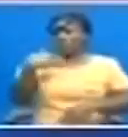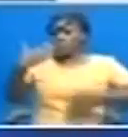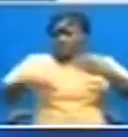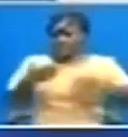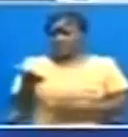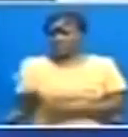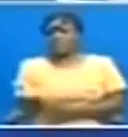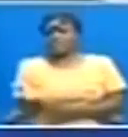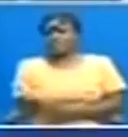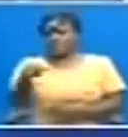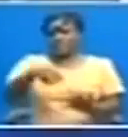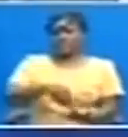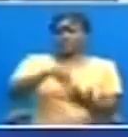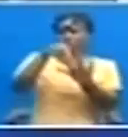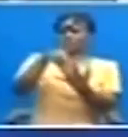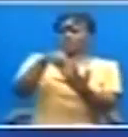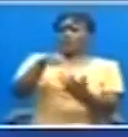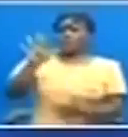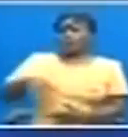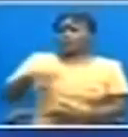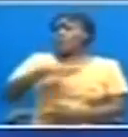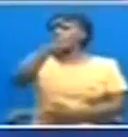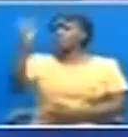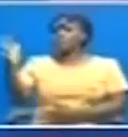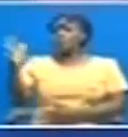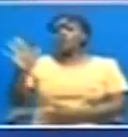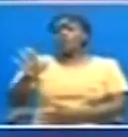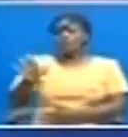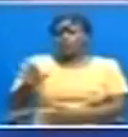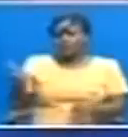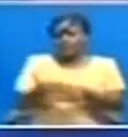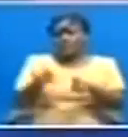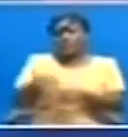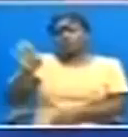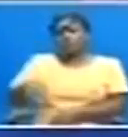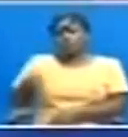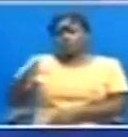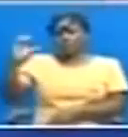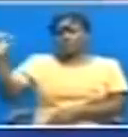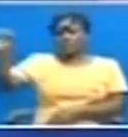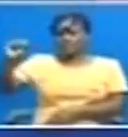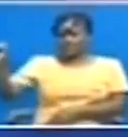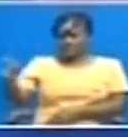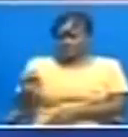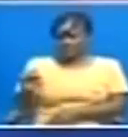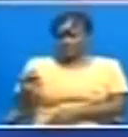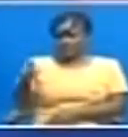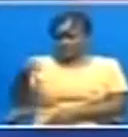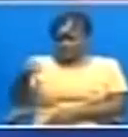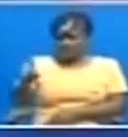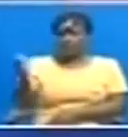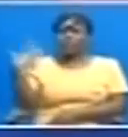Waiguru's issue as special? Gilu is a woman, and she was advised to step aside. C.S. Koske, who has been